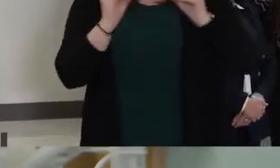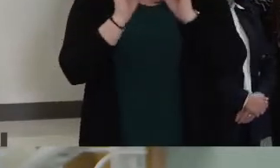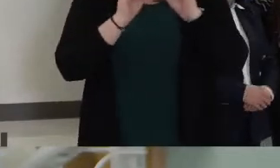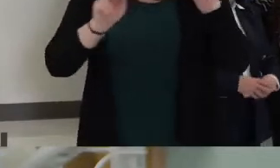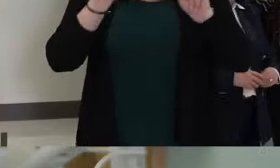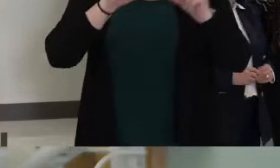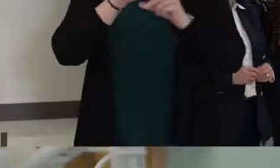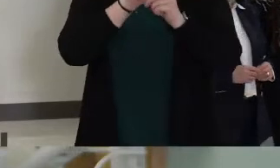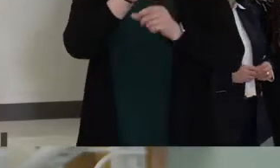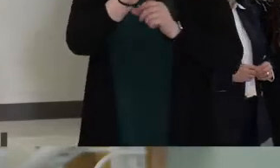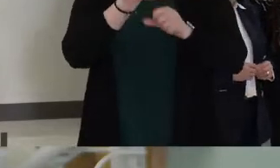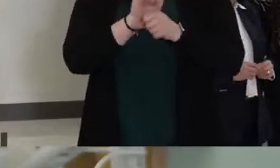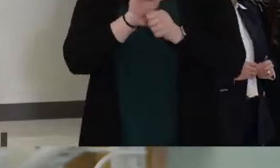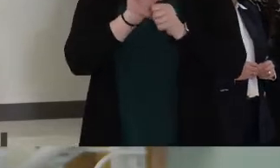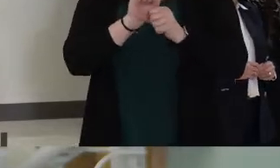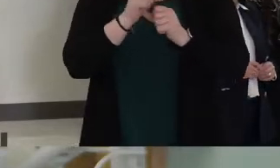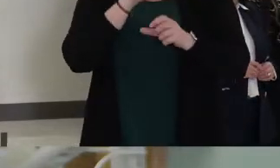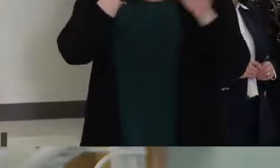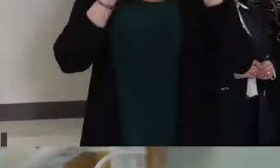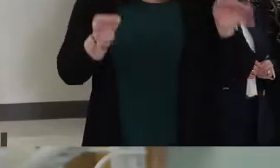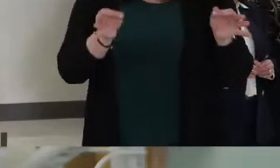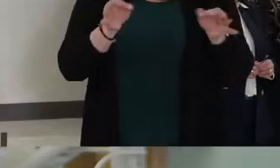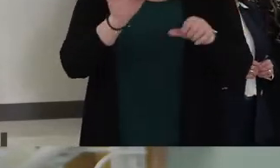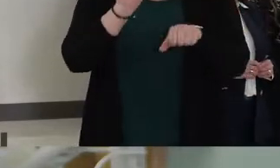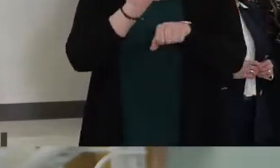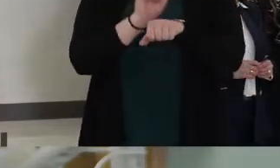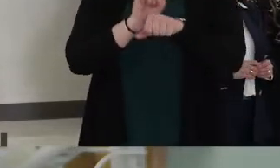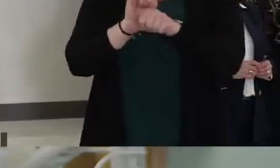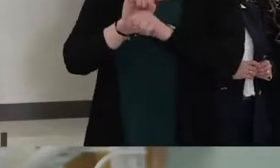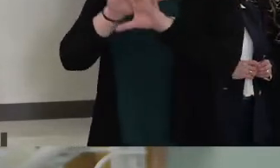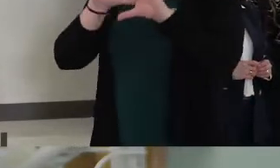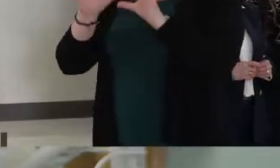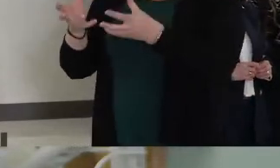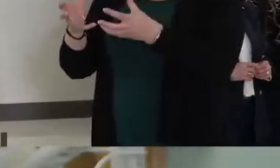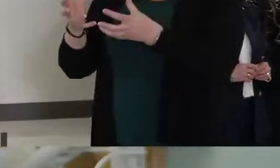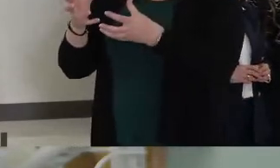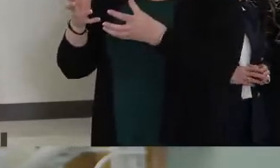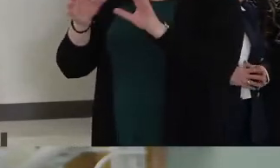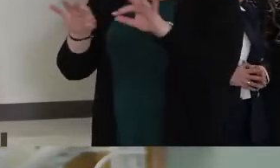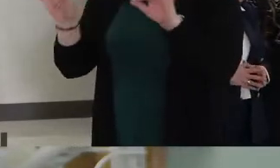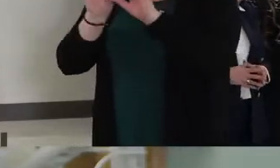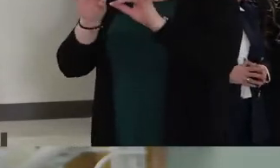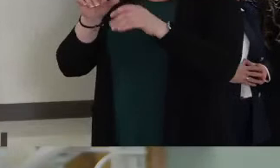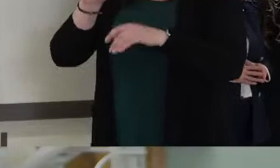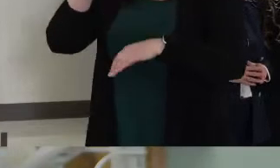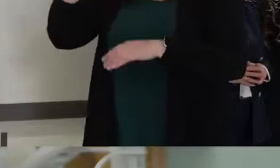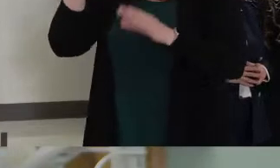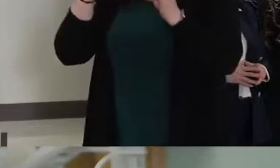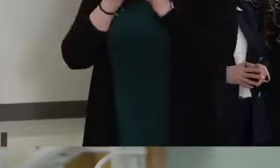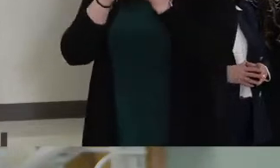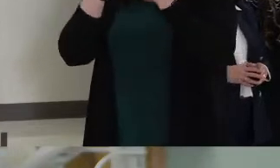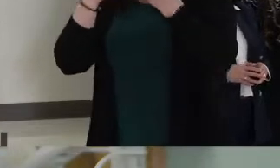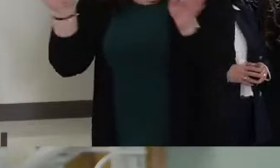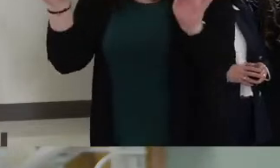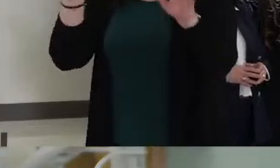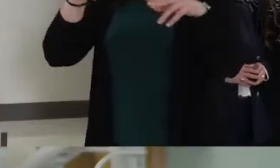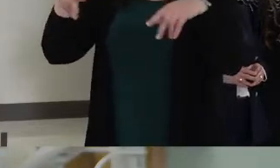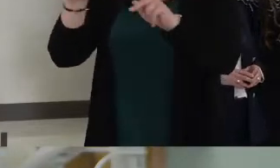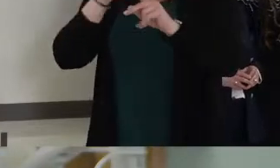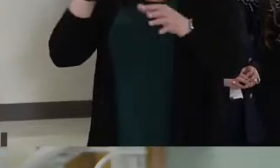So absolutely, the workforce piece is going to be important. Some of the broader other opportunities connected to